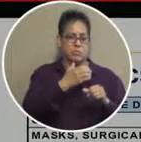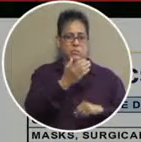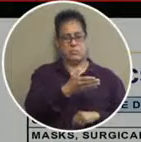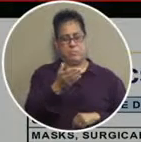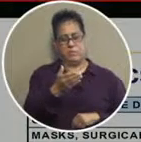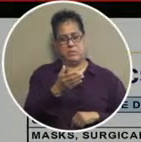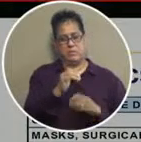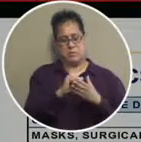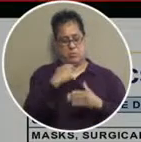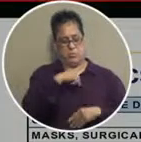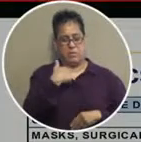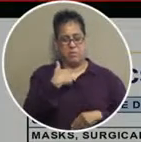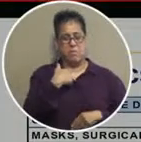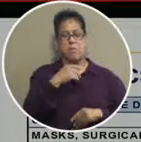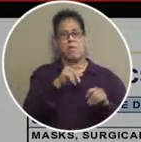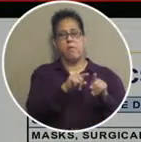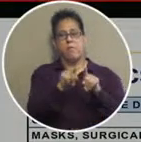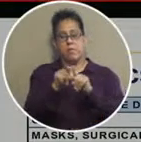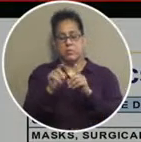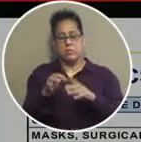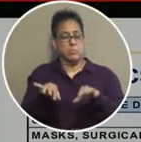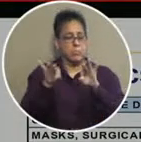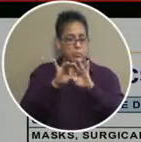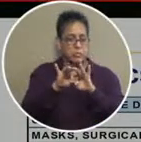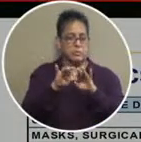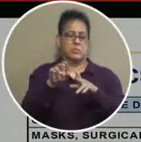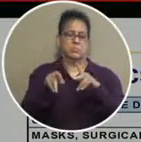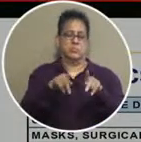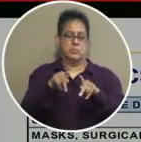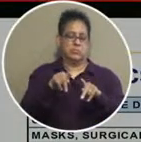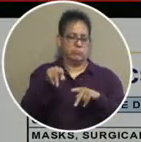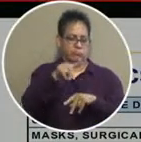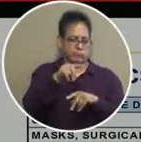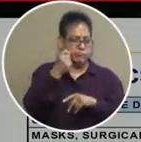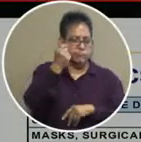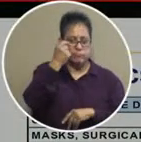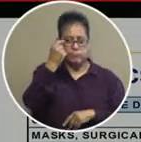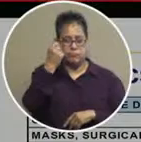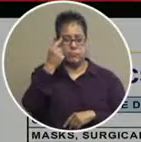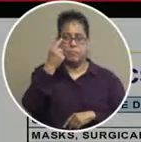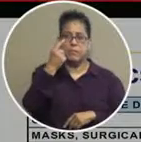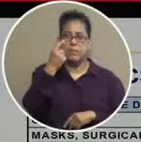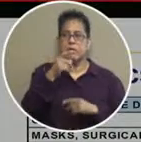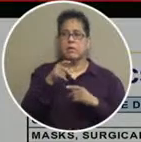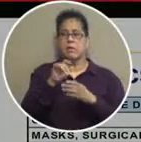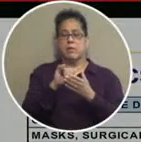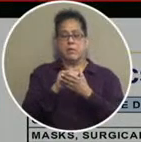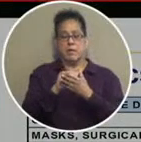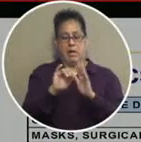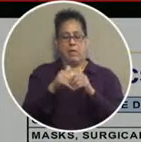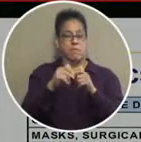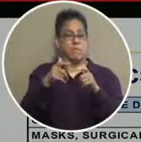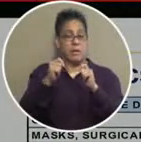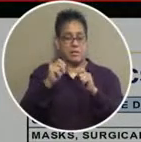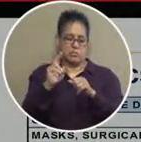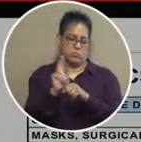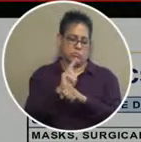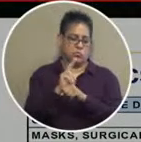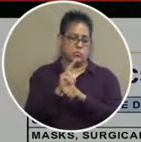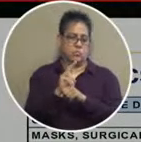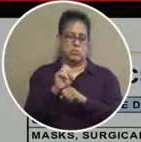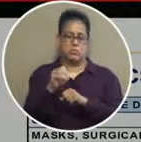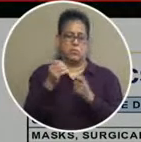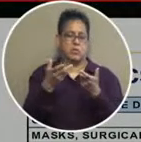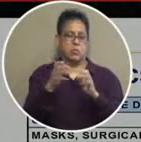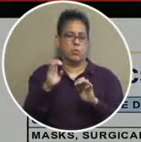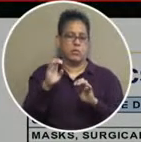on hand. Another thing that was important was for people to understand their burn rate for these supplies so we wouldn't be in a situation where we're